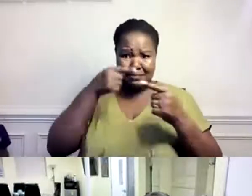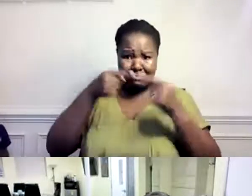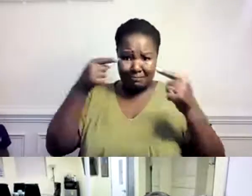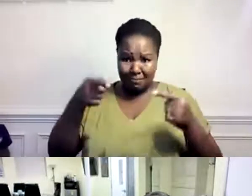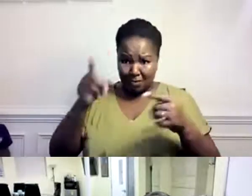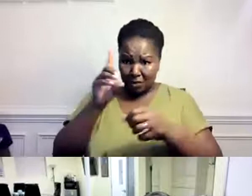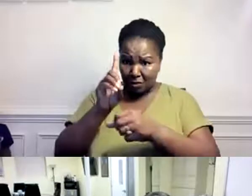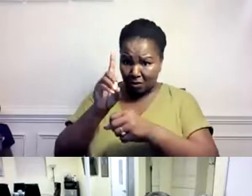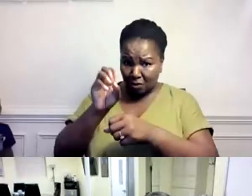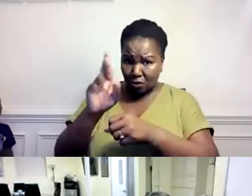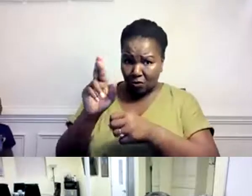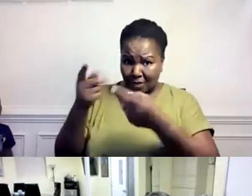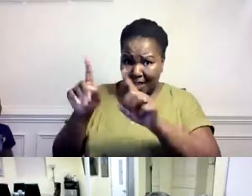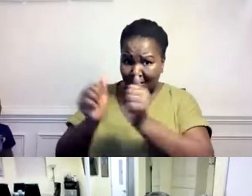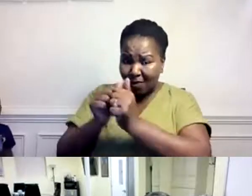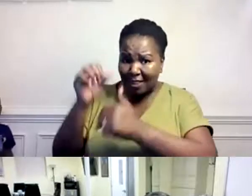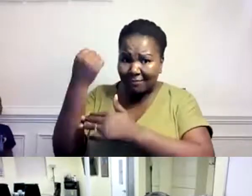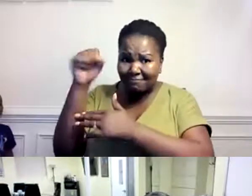that?